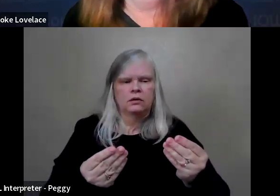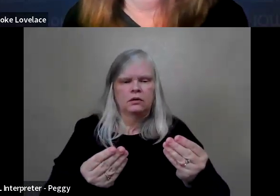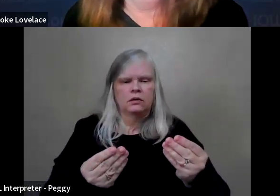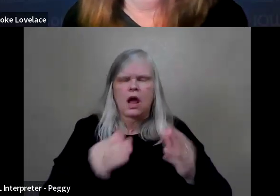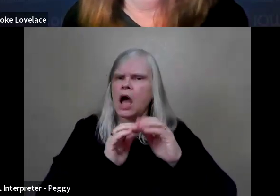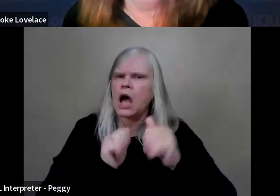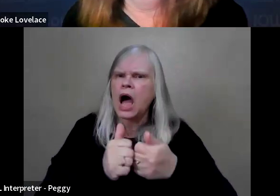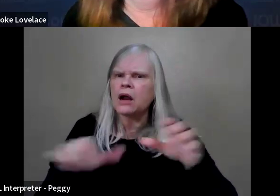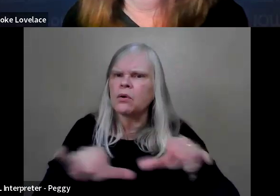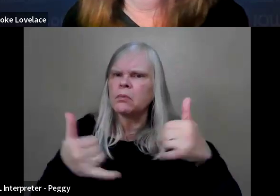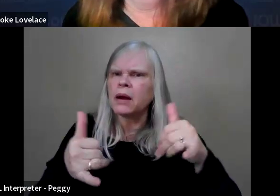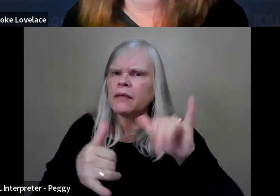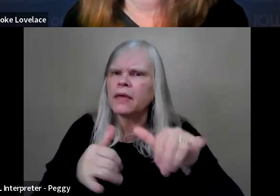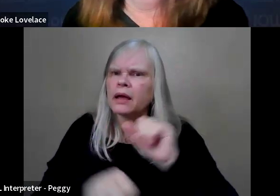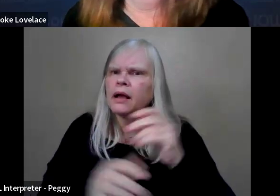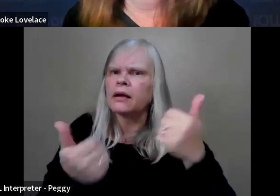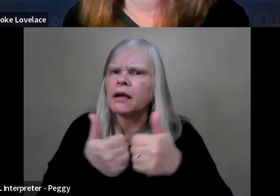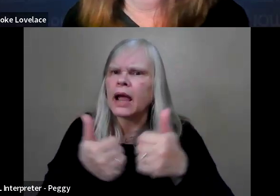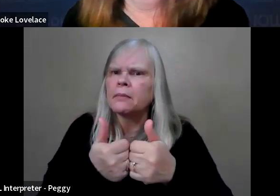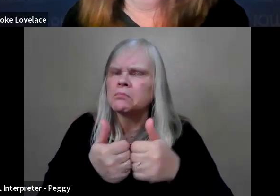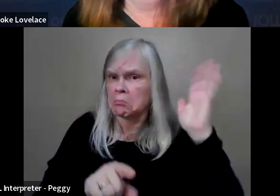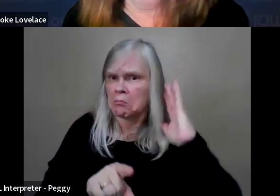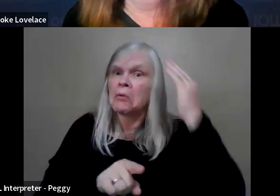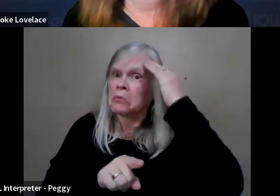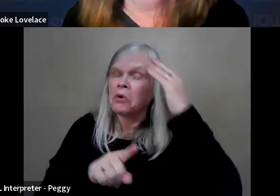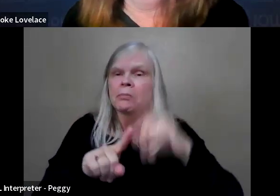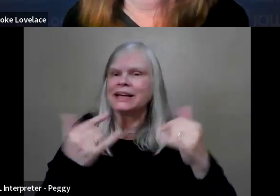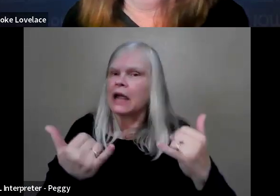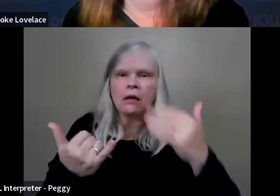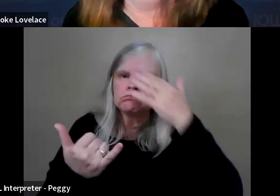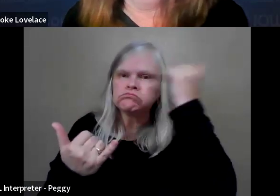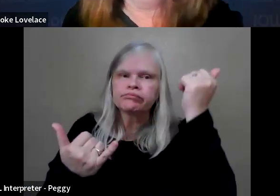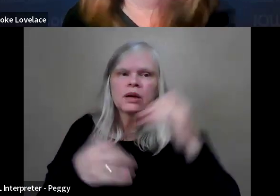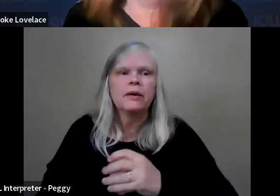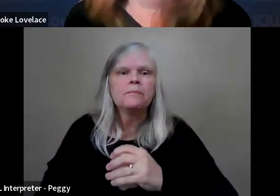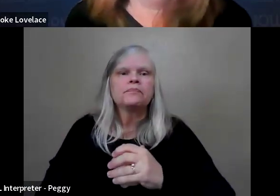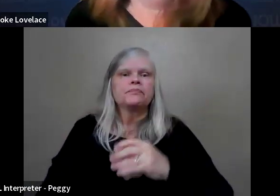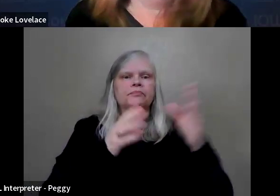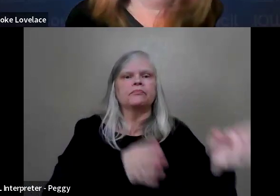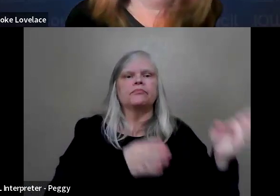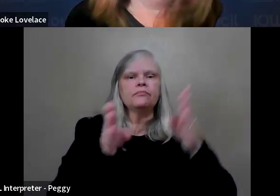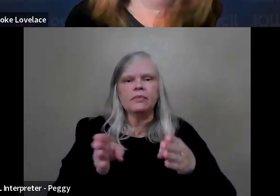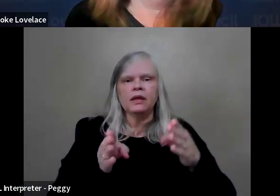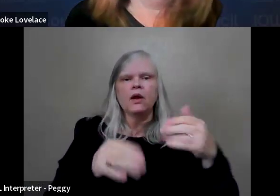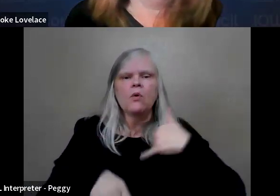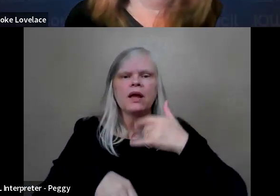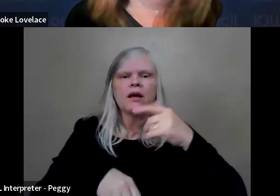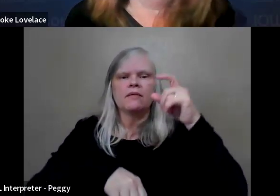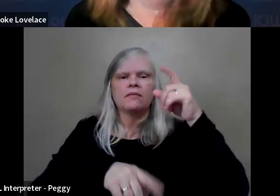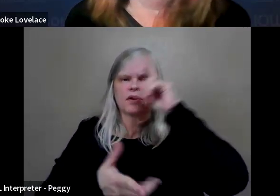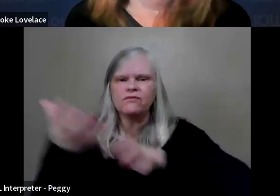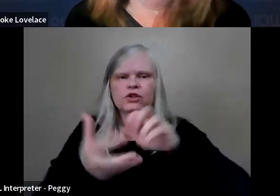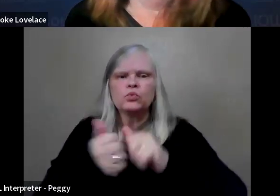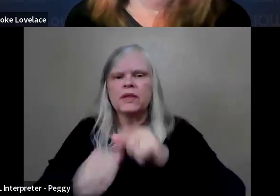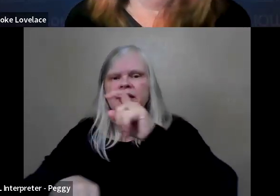familiar task. We also see confusion with time and place as a symptom of dementia. It could be